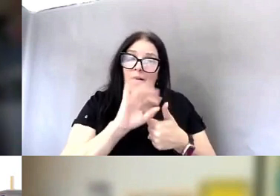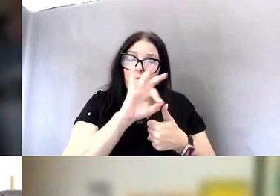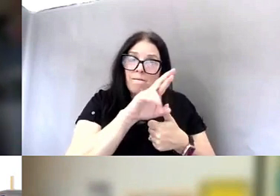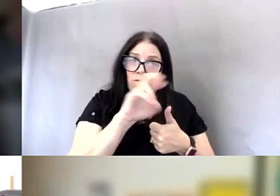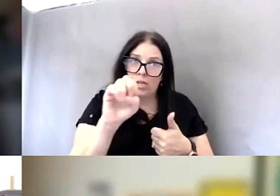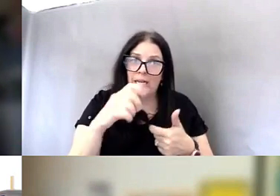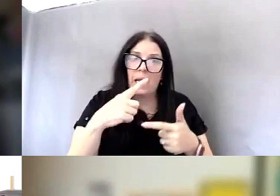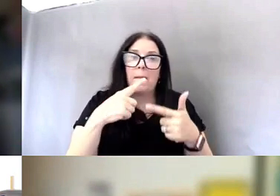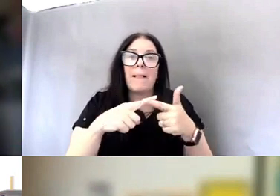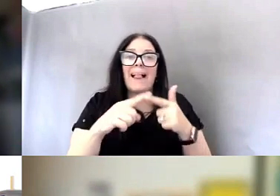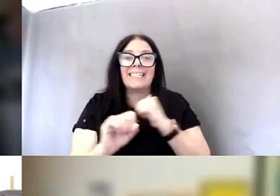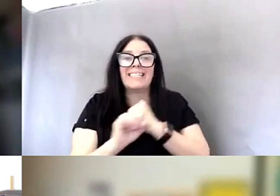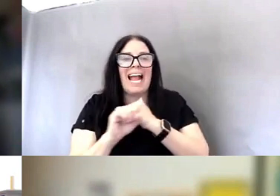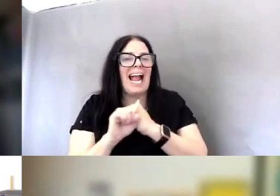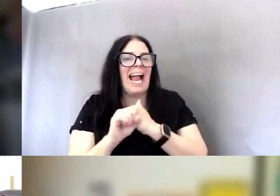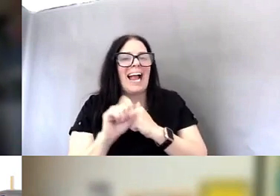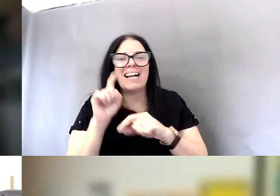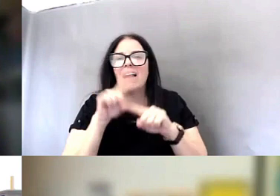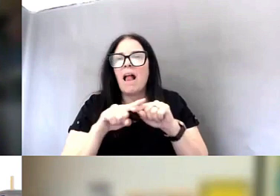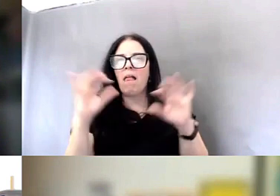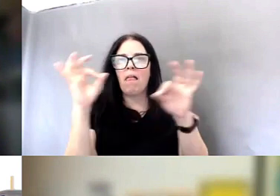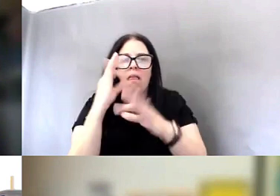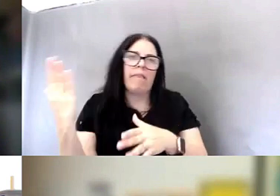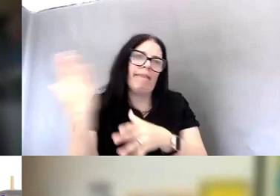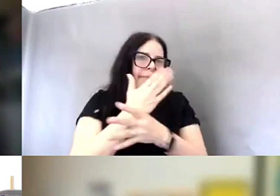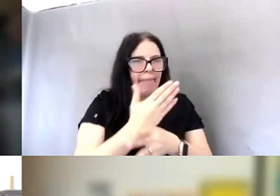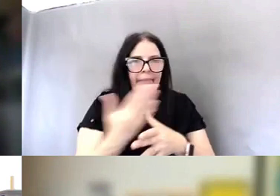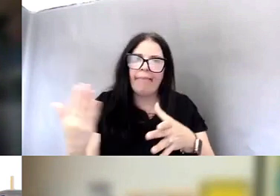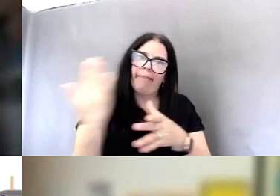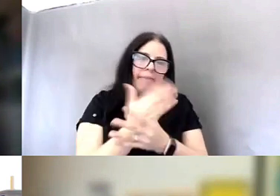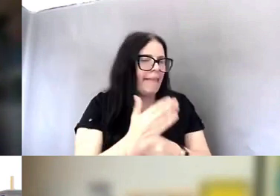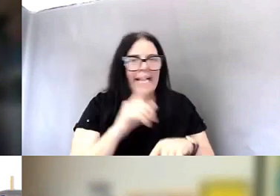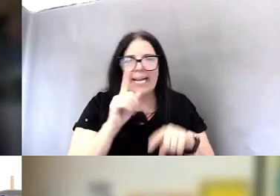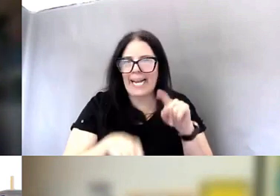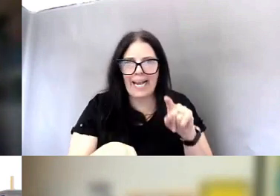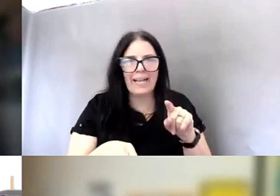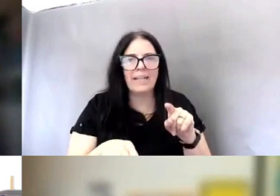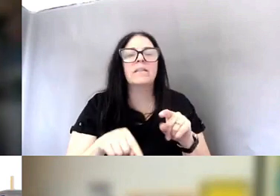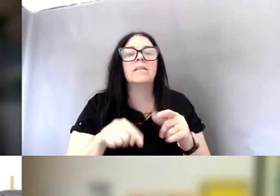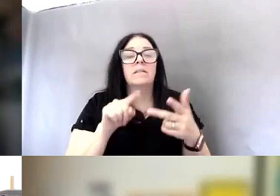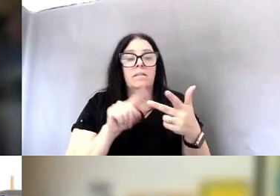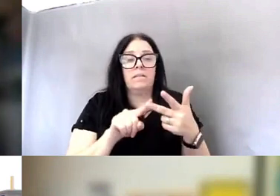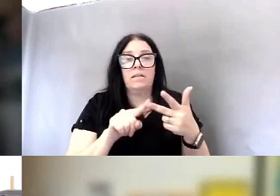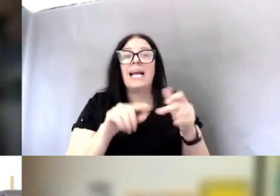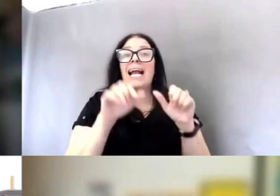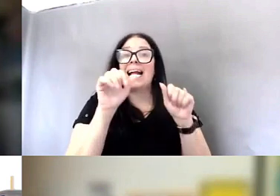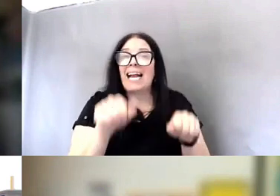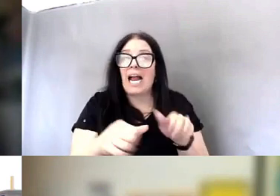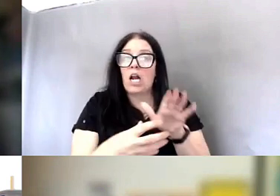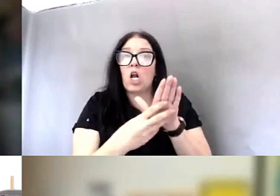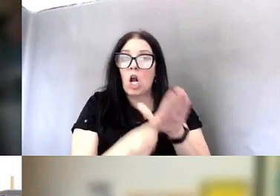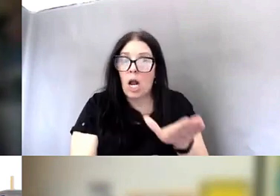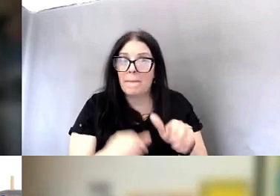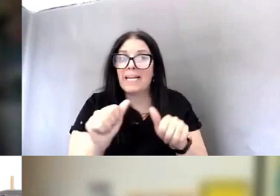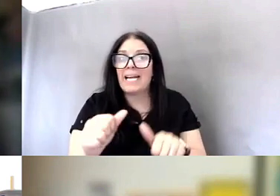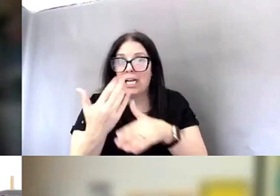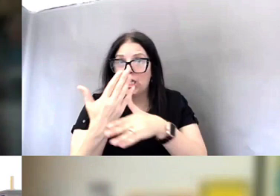no distracting ads on the websites, reproducible, shareable, copyable,